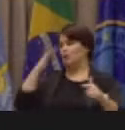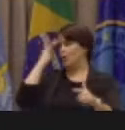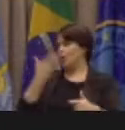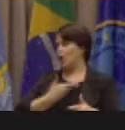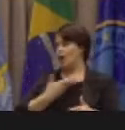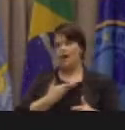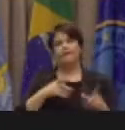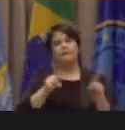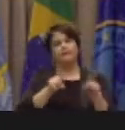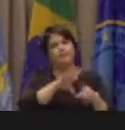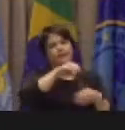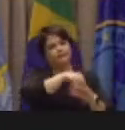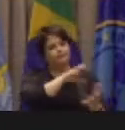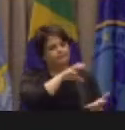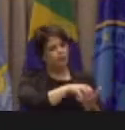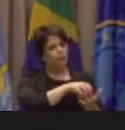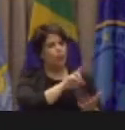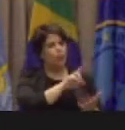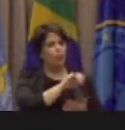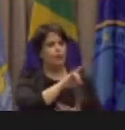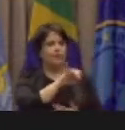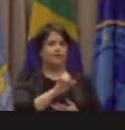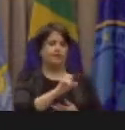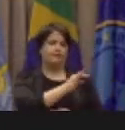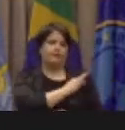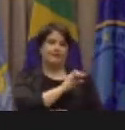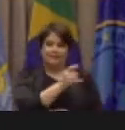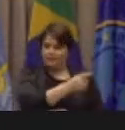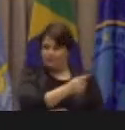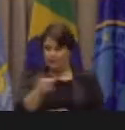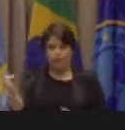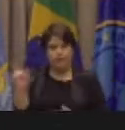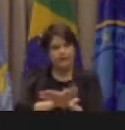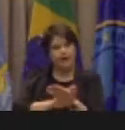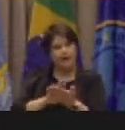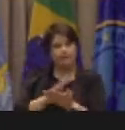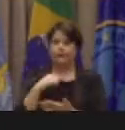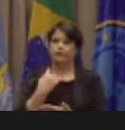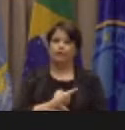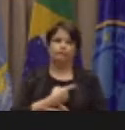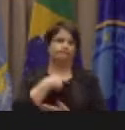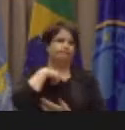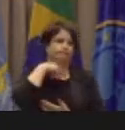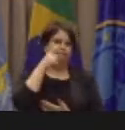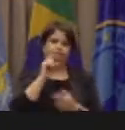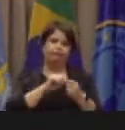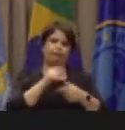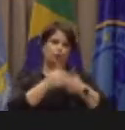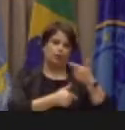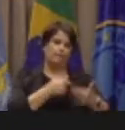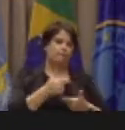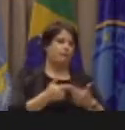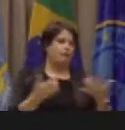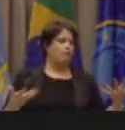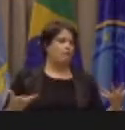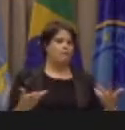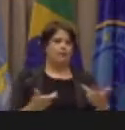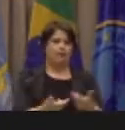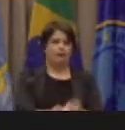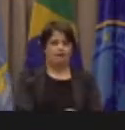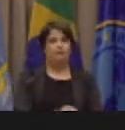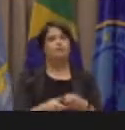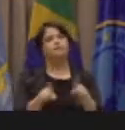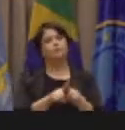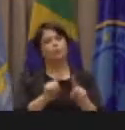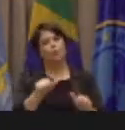other colleagues from the technical unit. And without you, we could not have made this